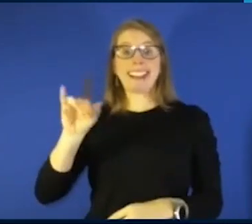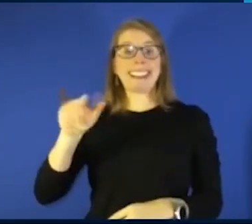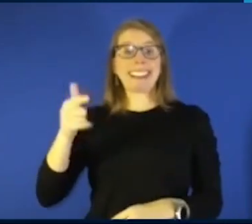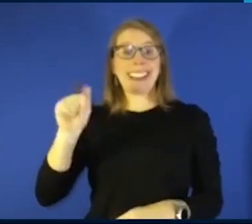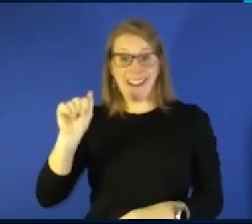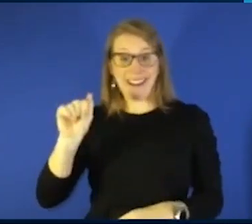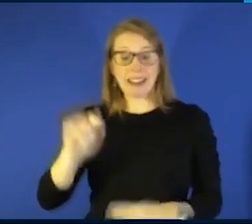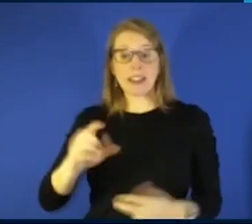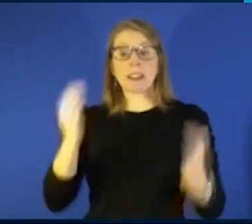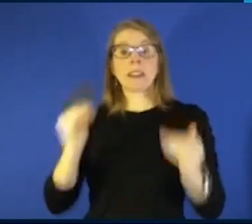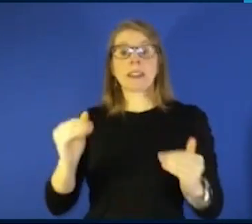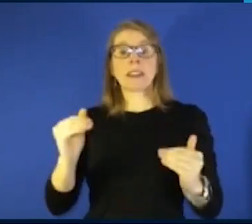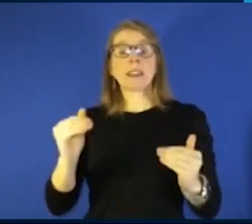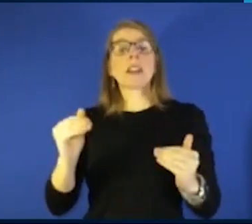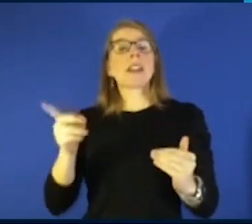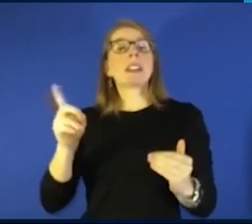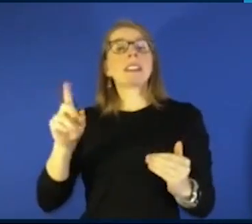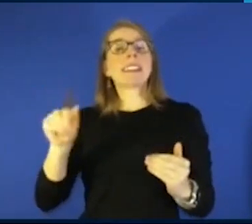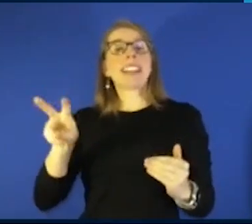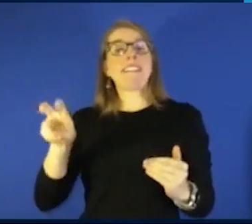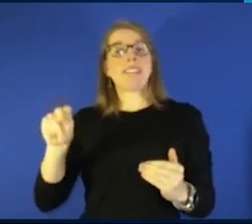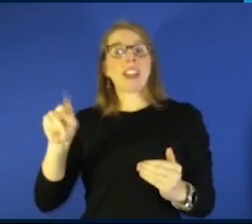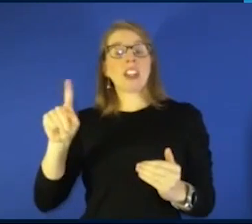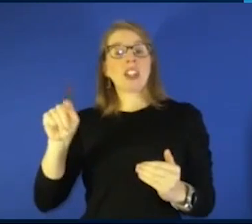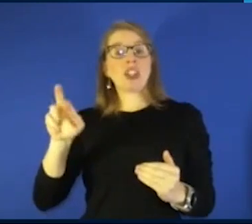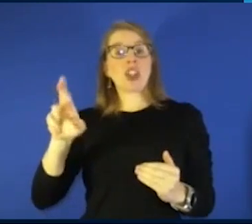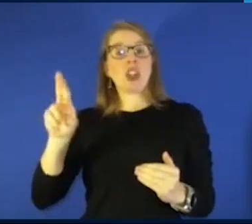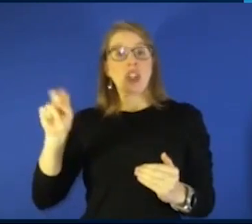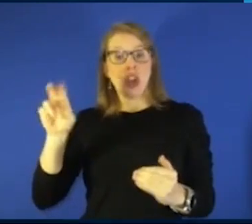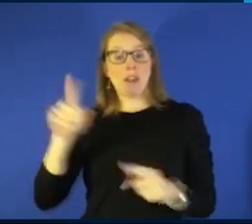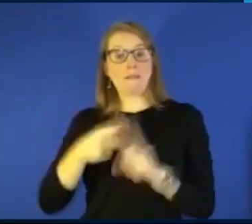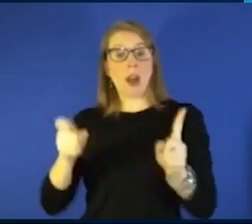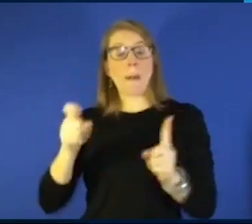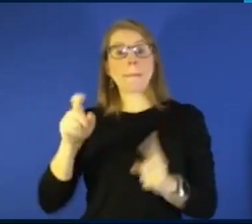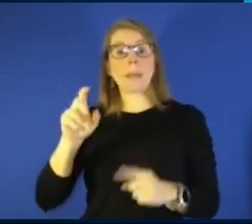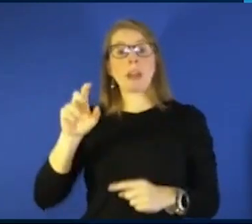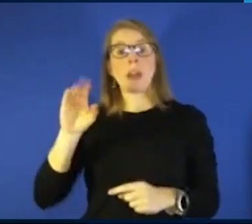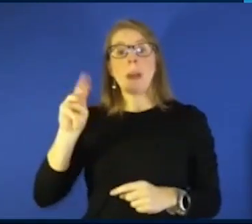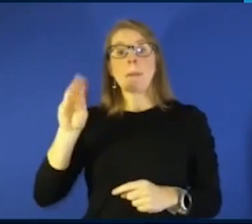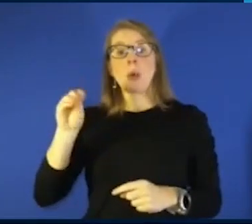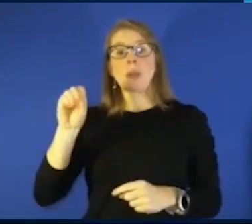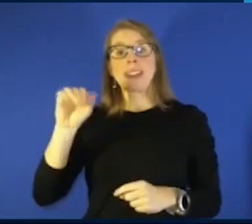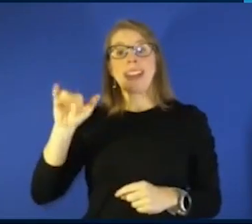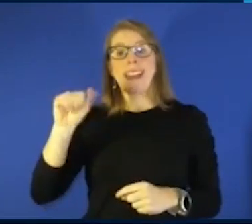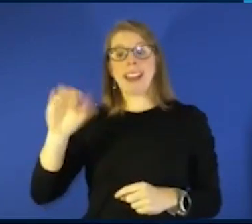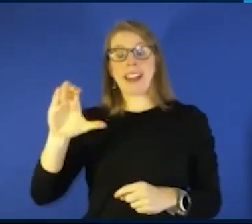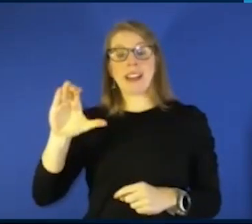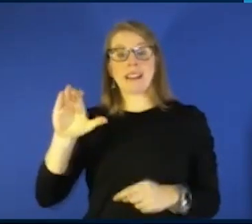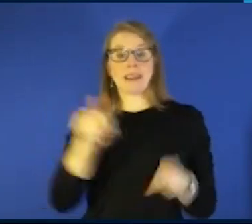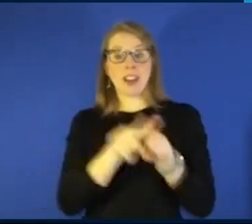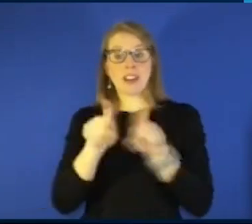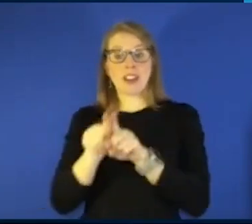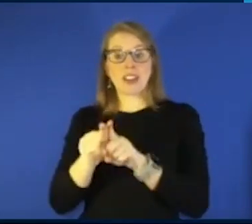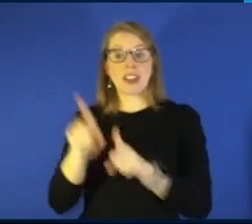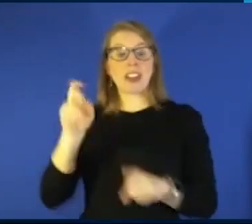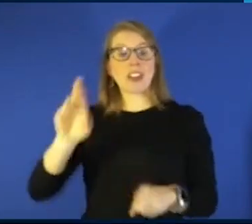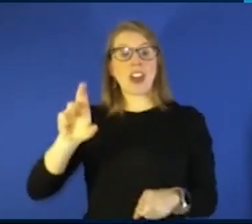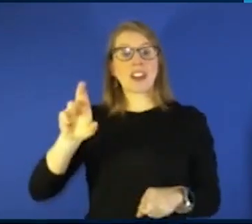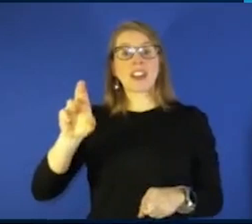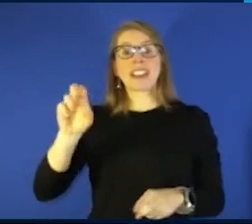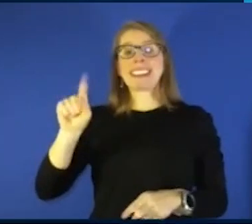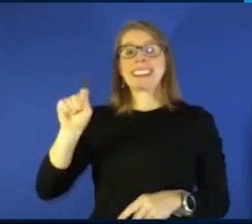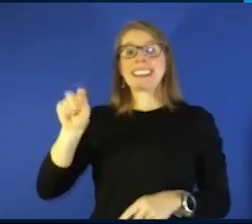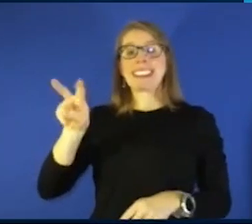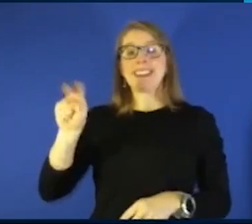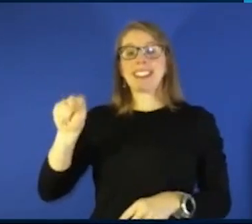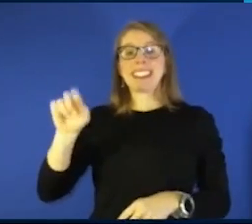with Dr. Davin Turner from Mosaic in St. Joe, plus our own Chief Medical Officer, Dr. Stephen Stites, who again is